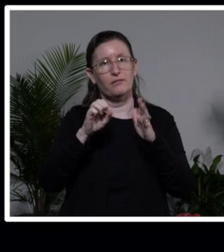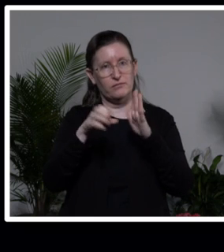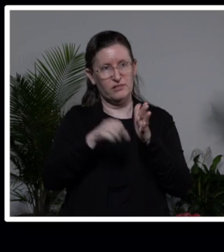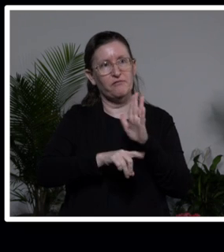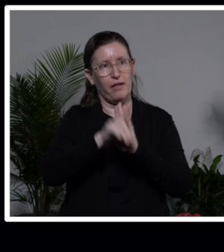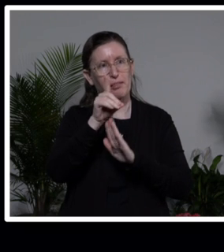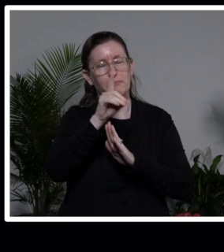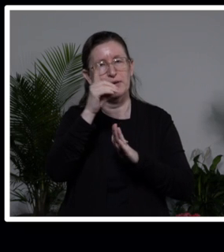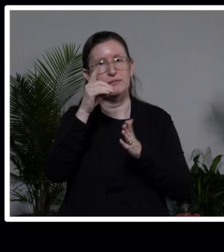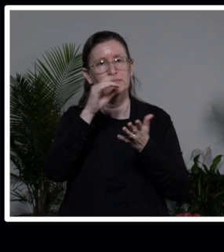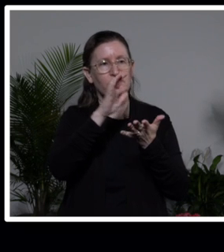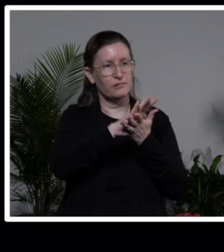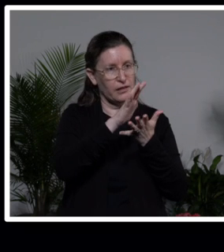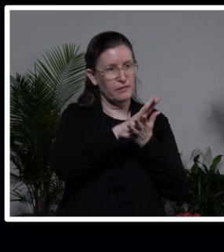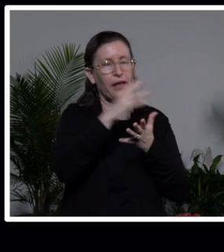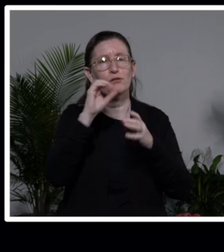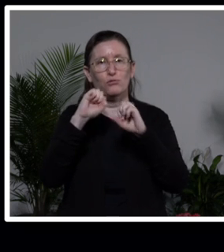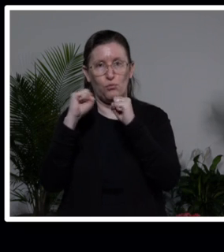development.